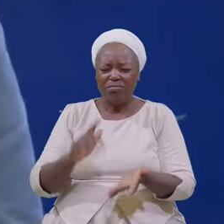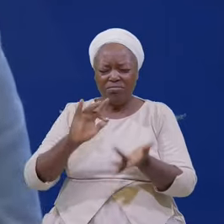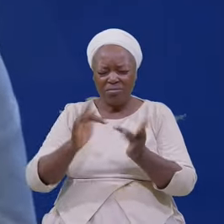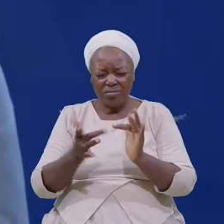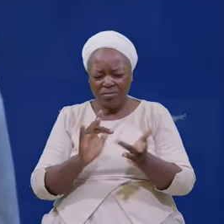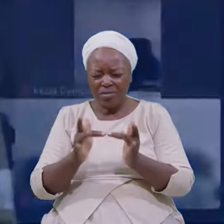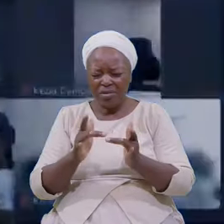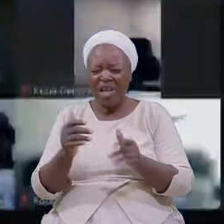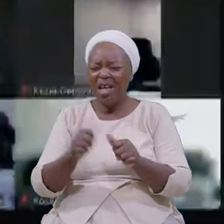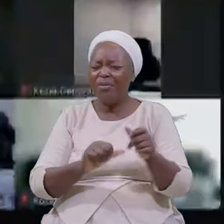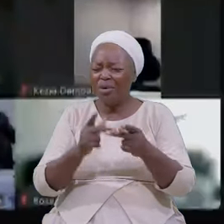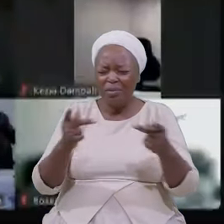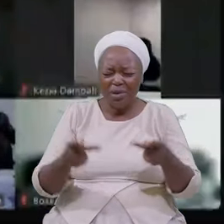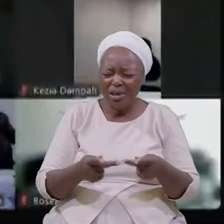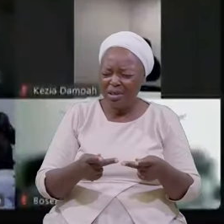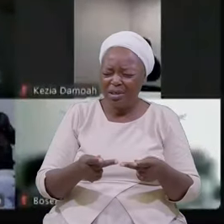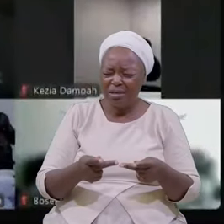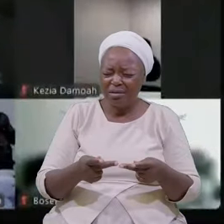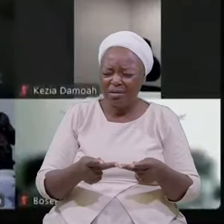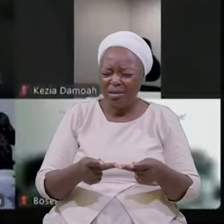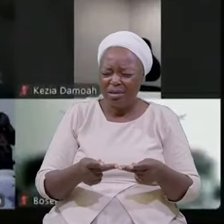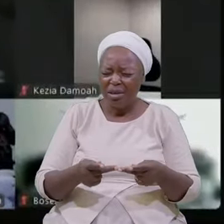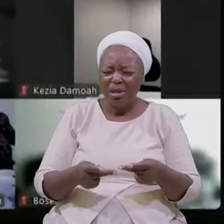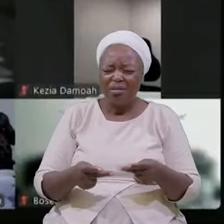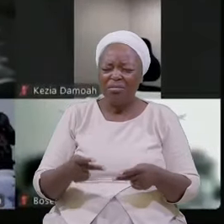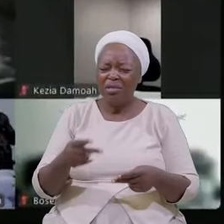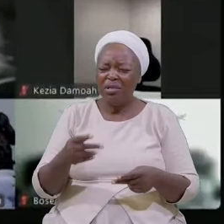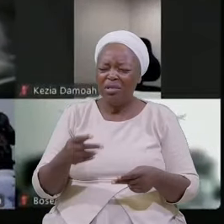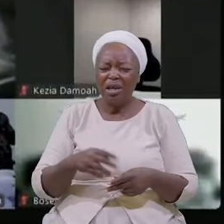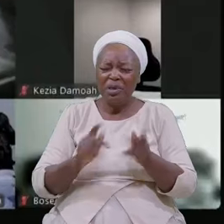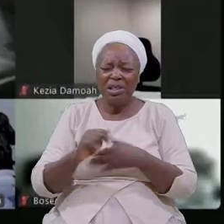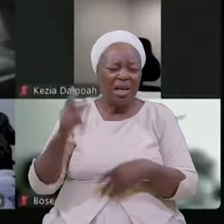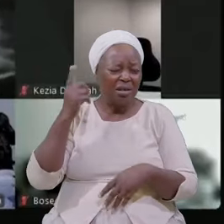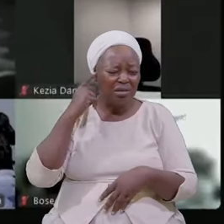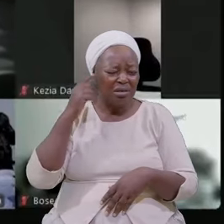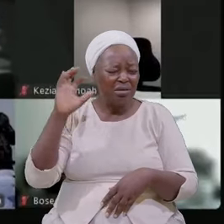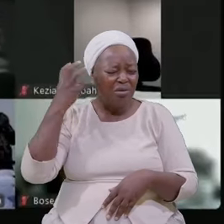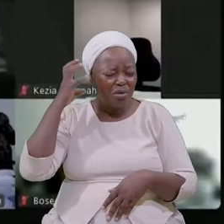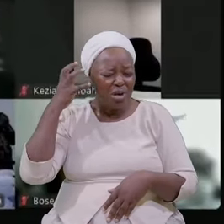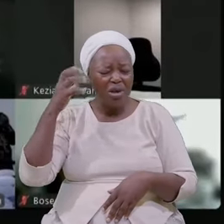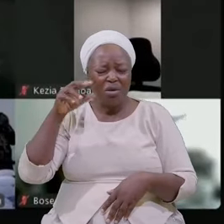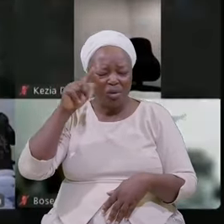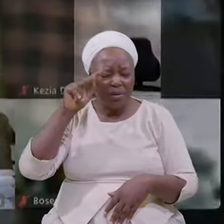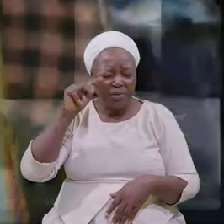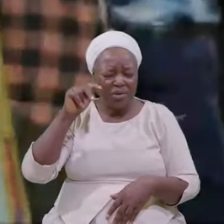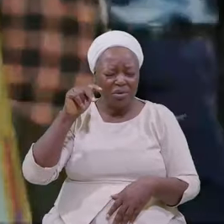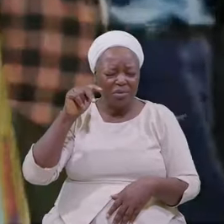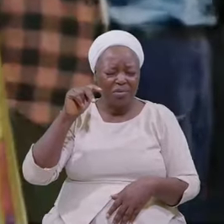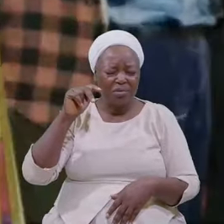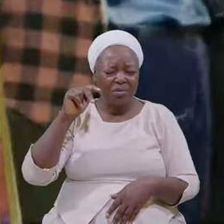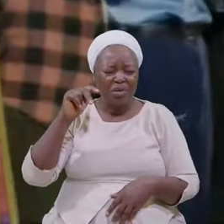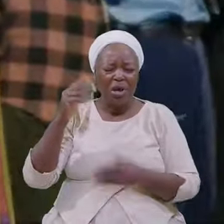online, everywhere, en ligne partout, over the radio, over the television, à la radio, à la télé, bring